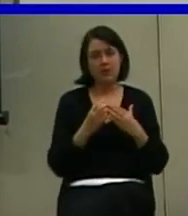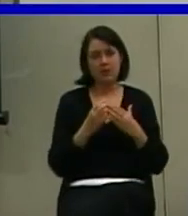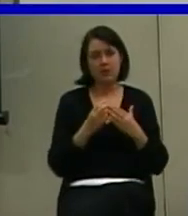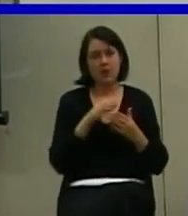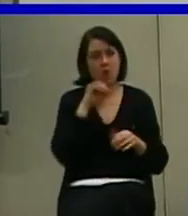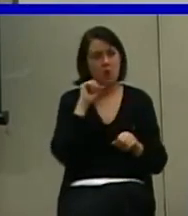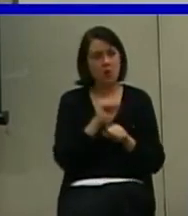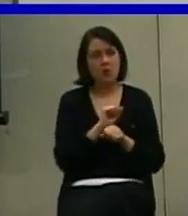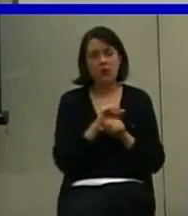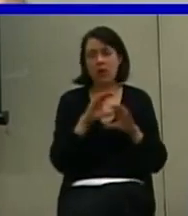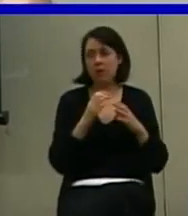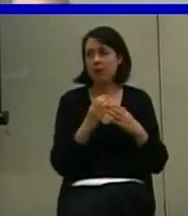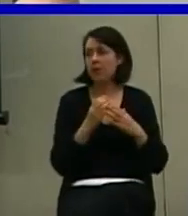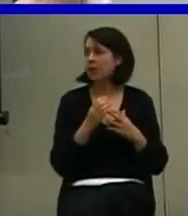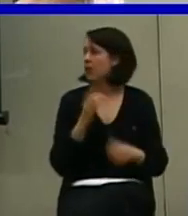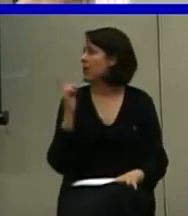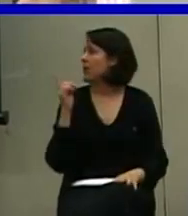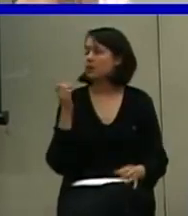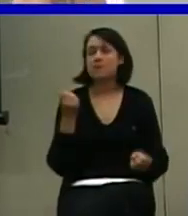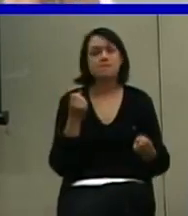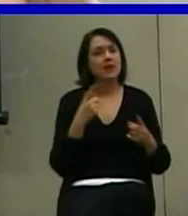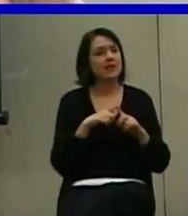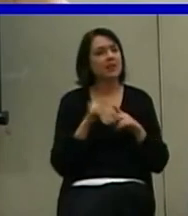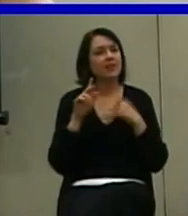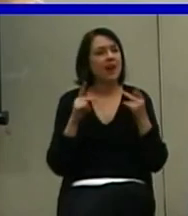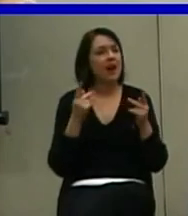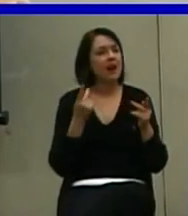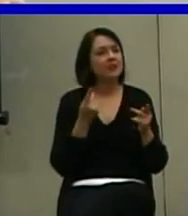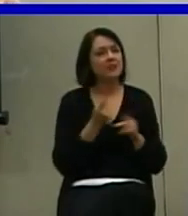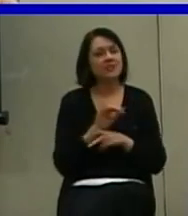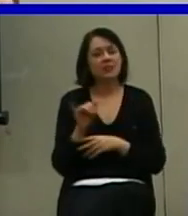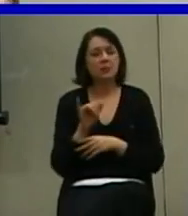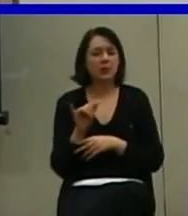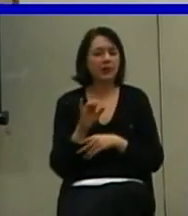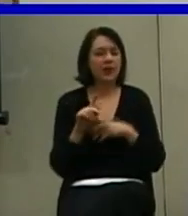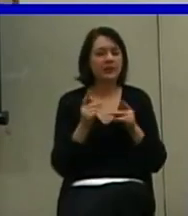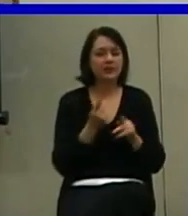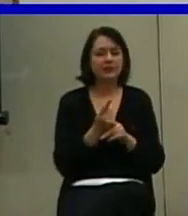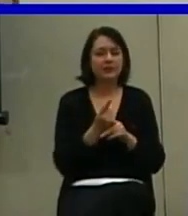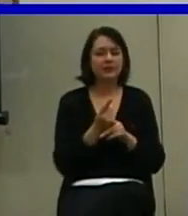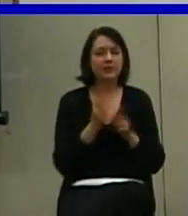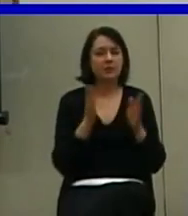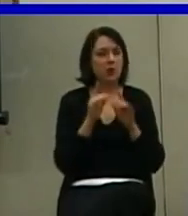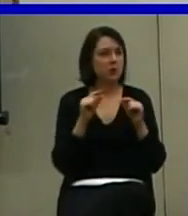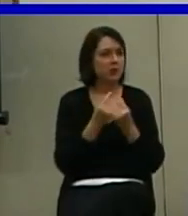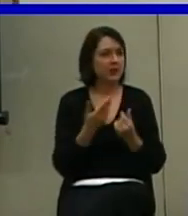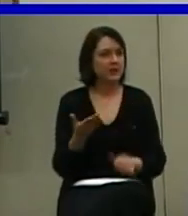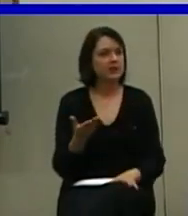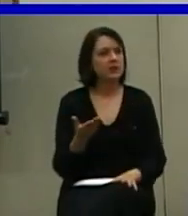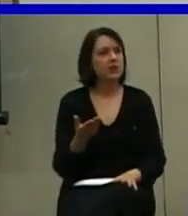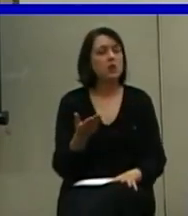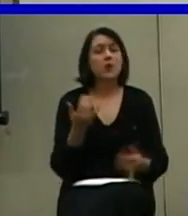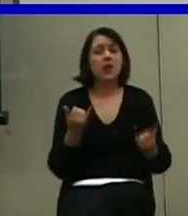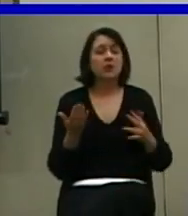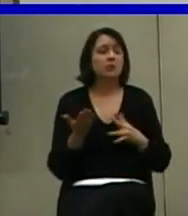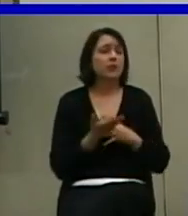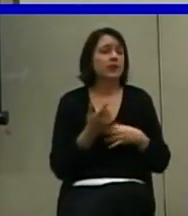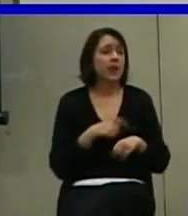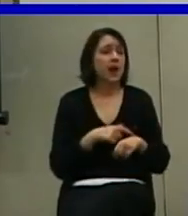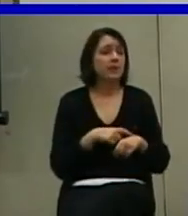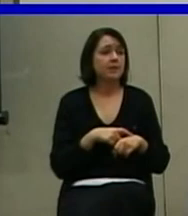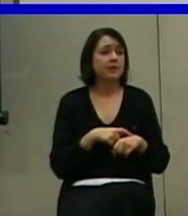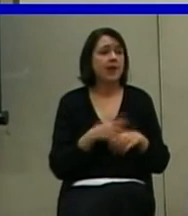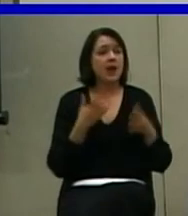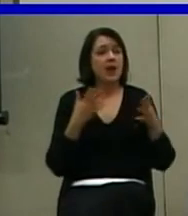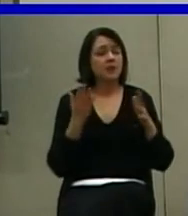homework club. There are a whole bunch of other kinds, similar kinds of small group things. Why don't we take a break? When we come back